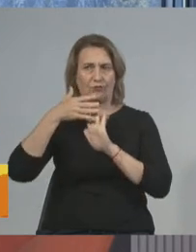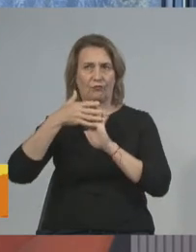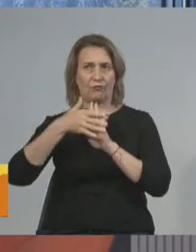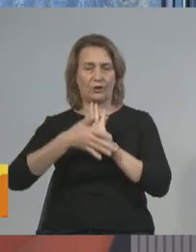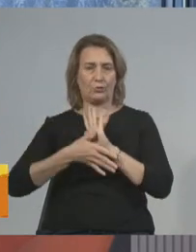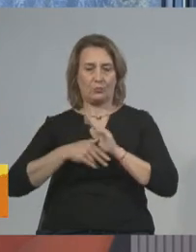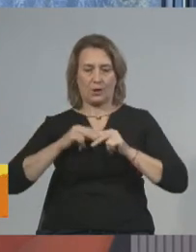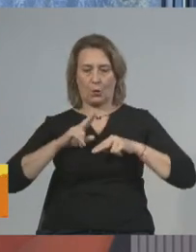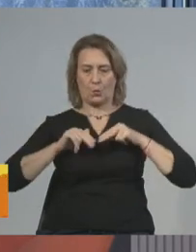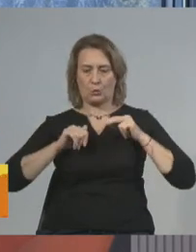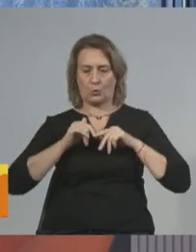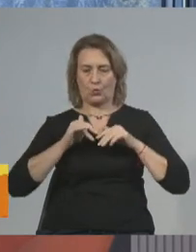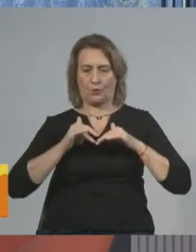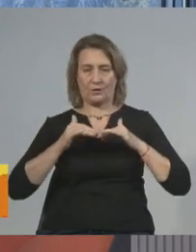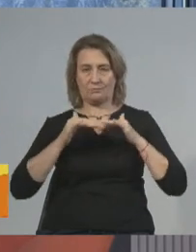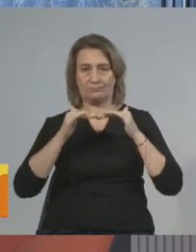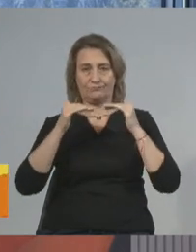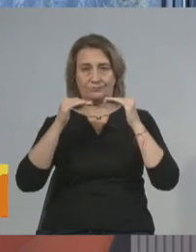fully